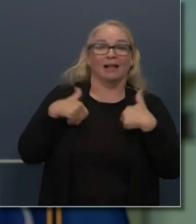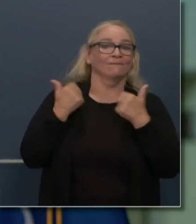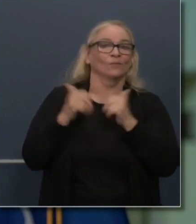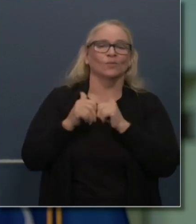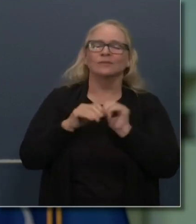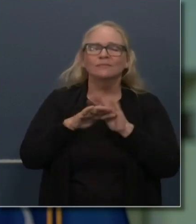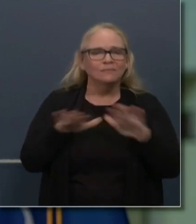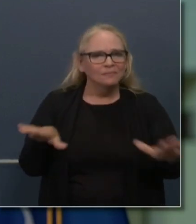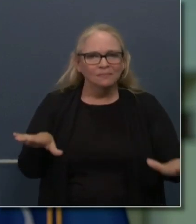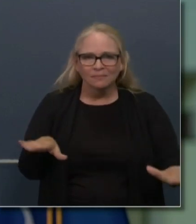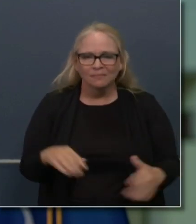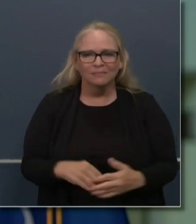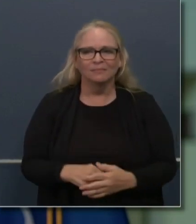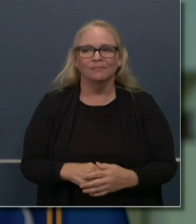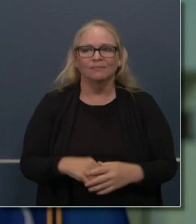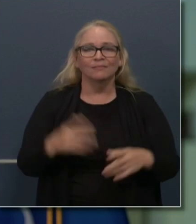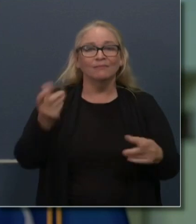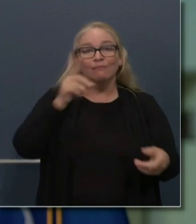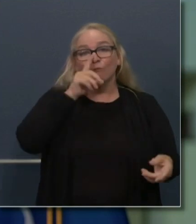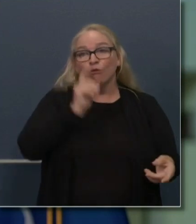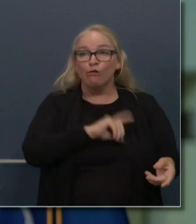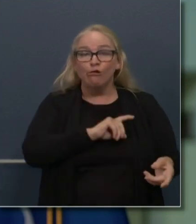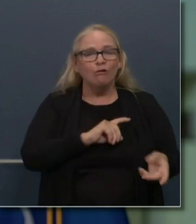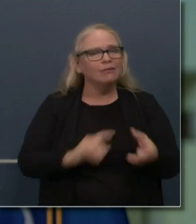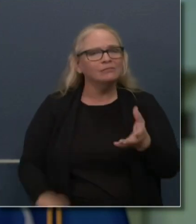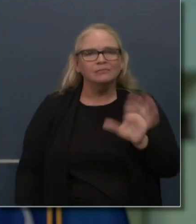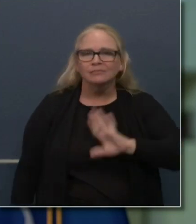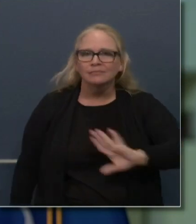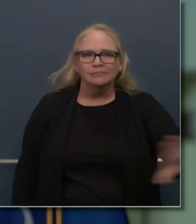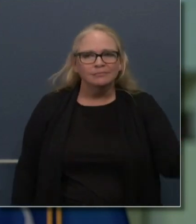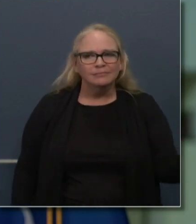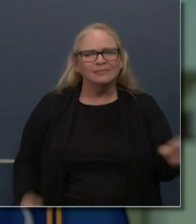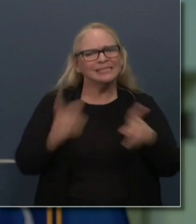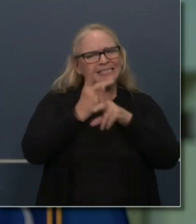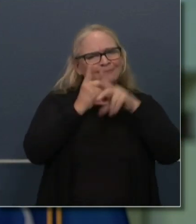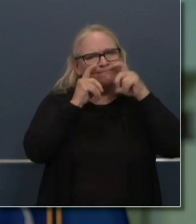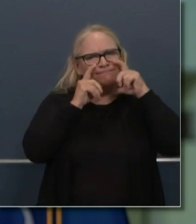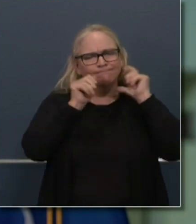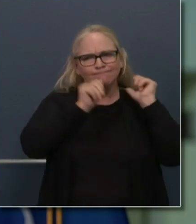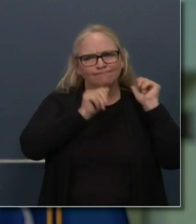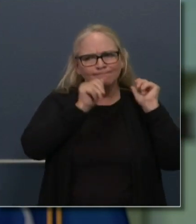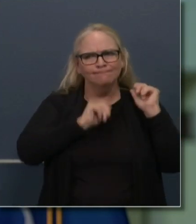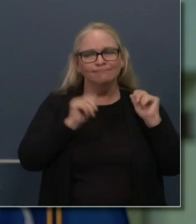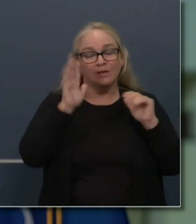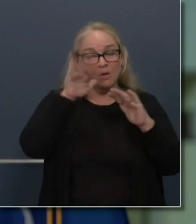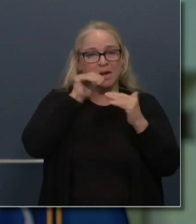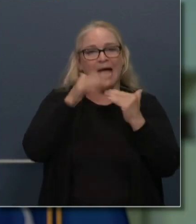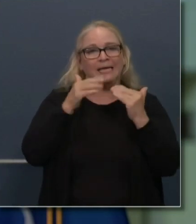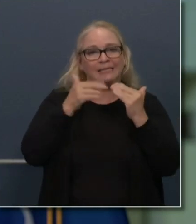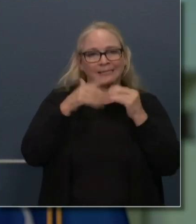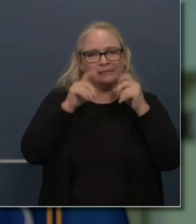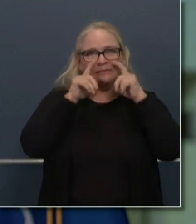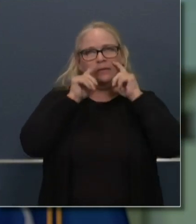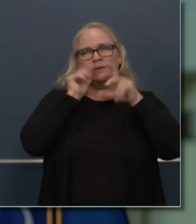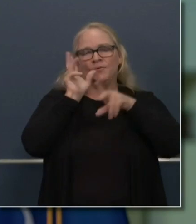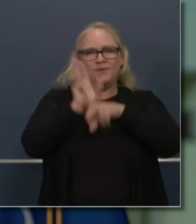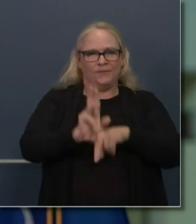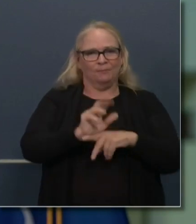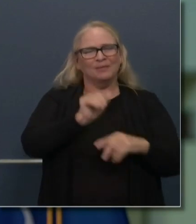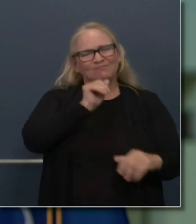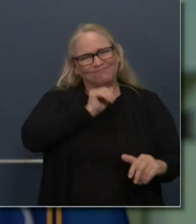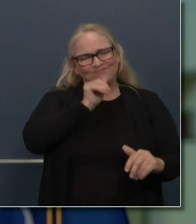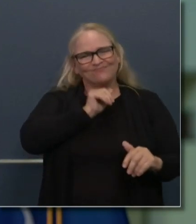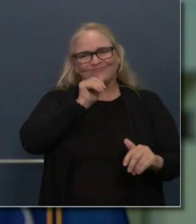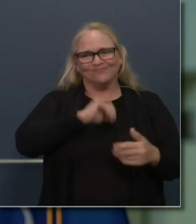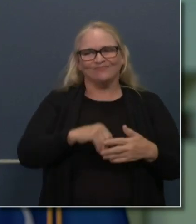wearing face coverings, none of that easy, I recognize. And again, not admonishing everyone, I'm just